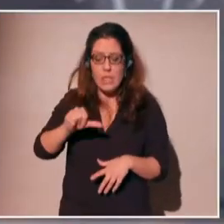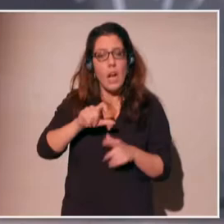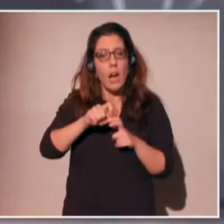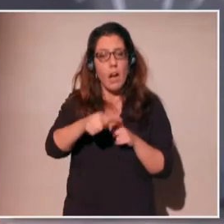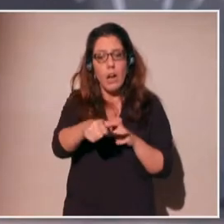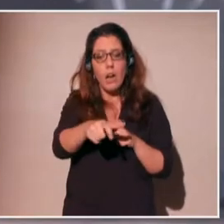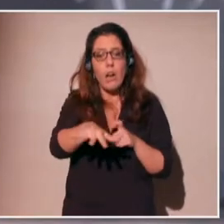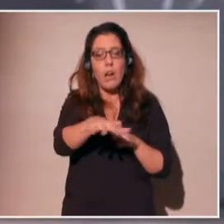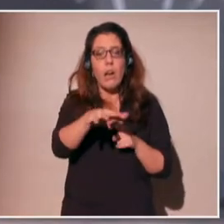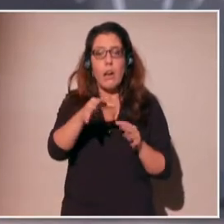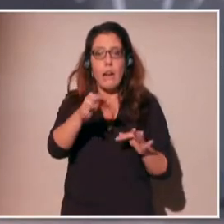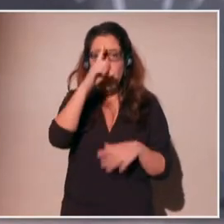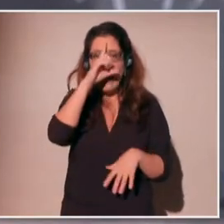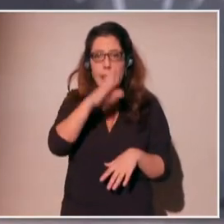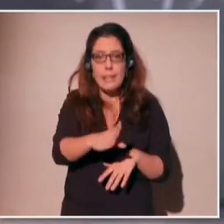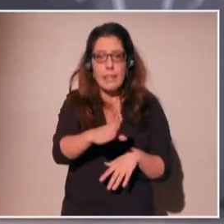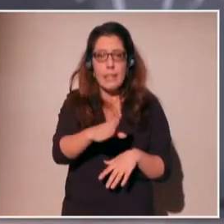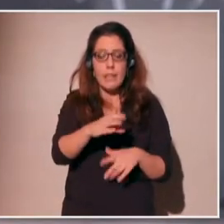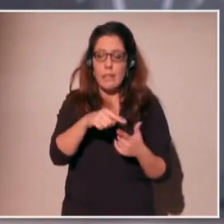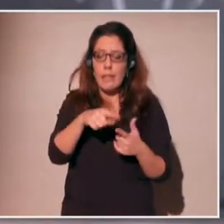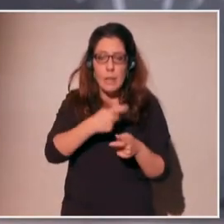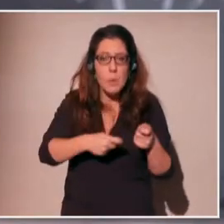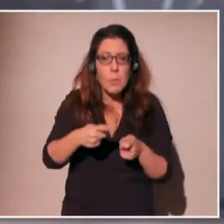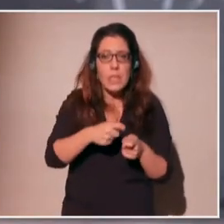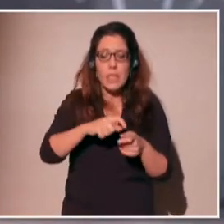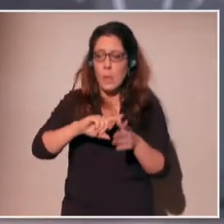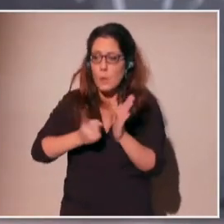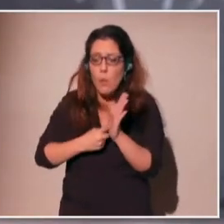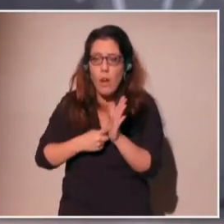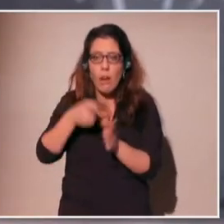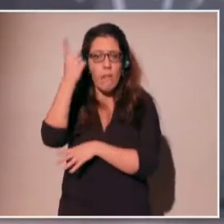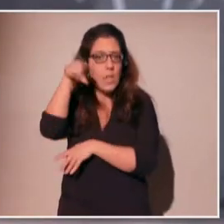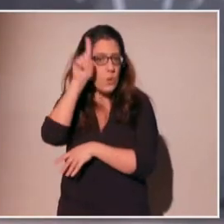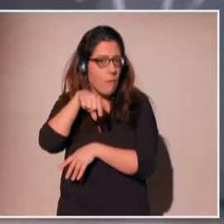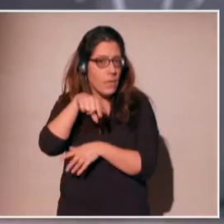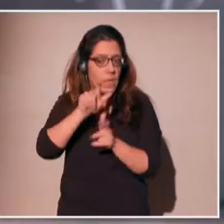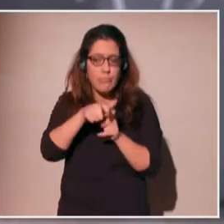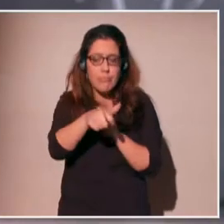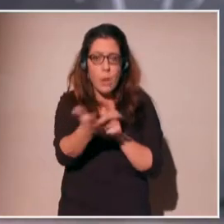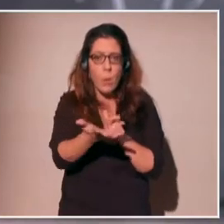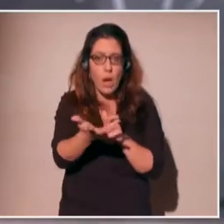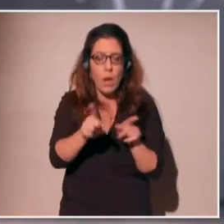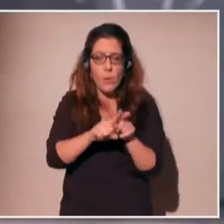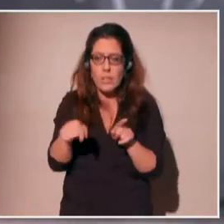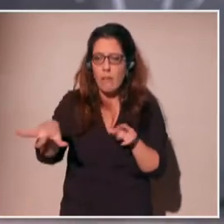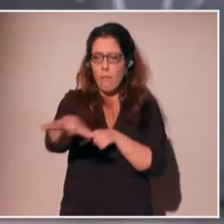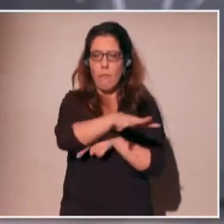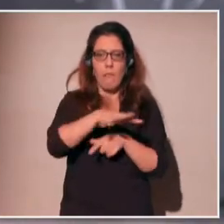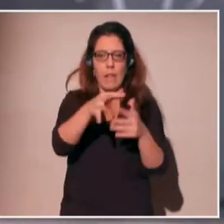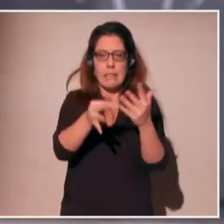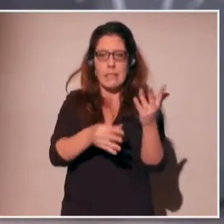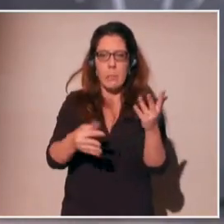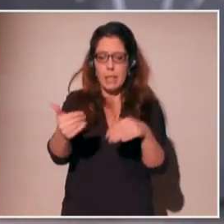law, in philosophy, and bring those interdisciplinary study and understanding